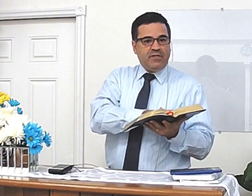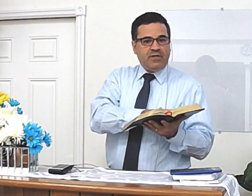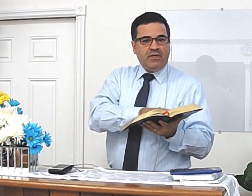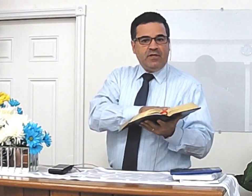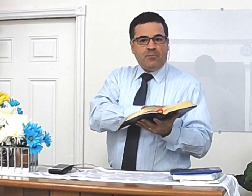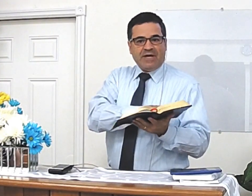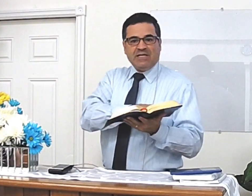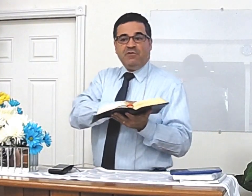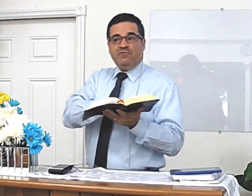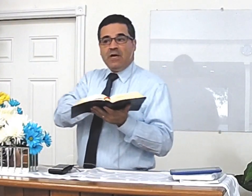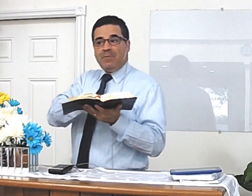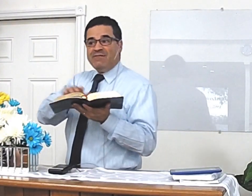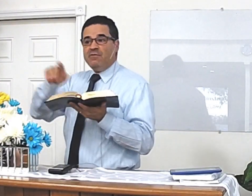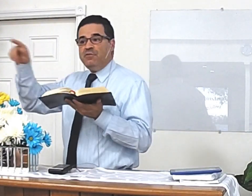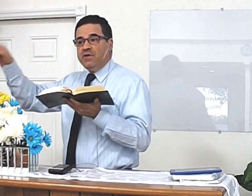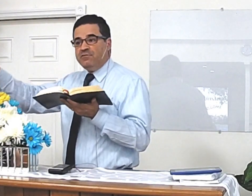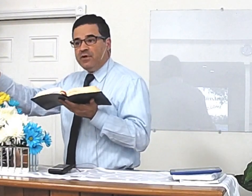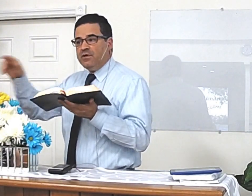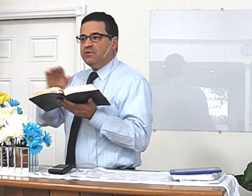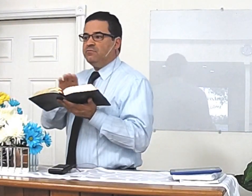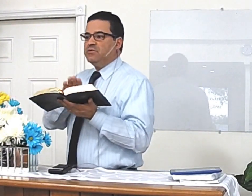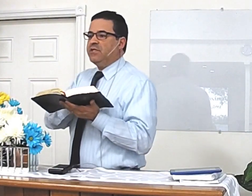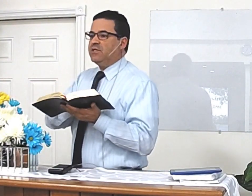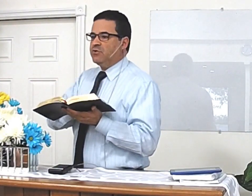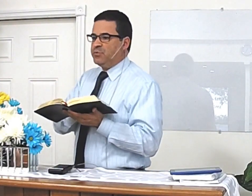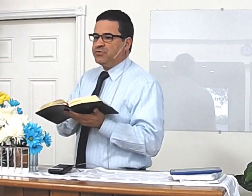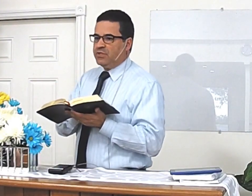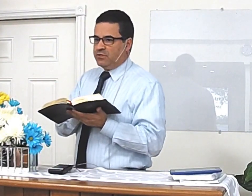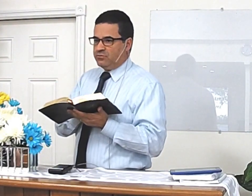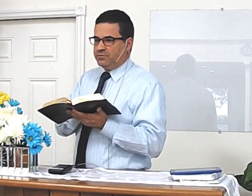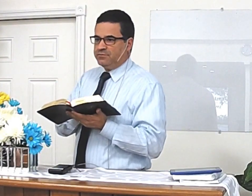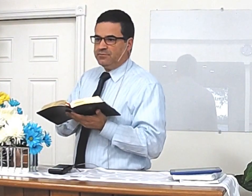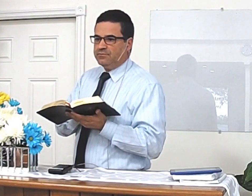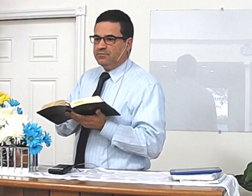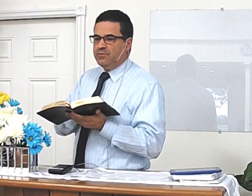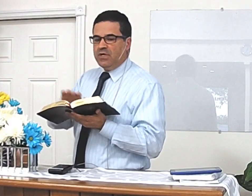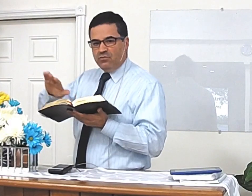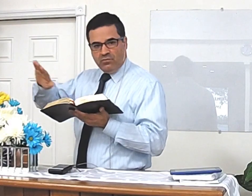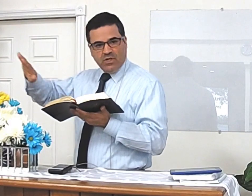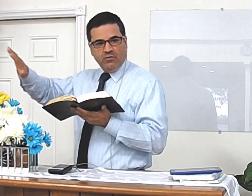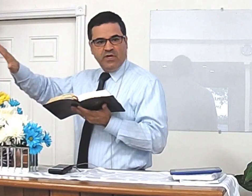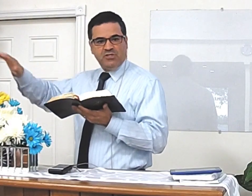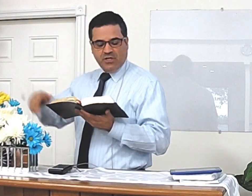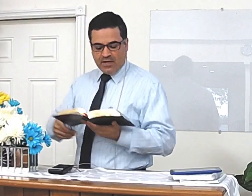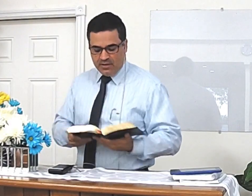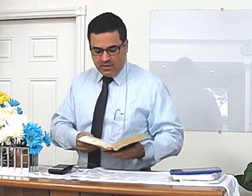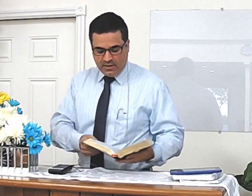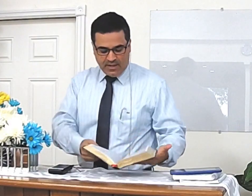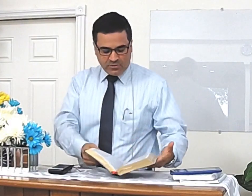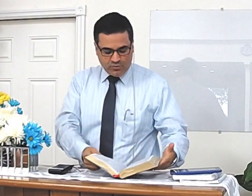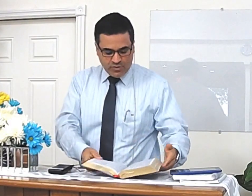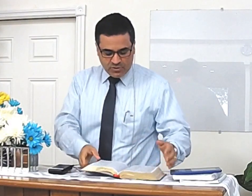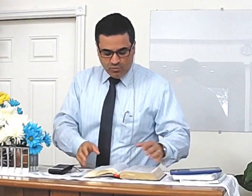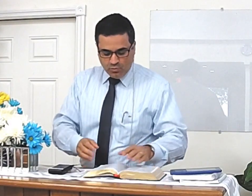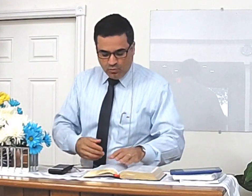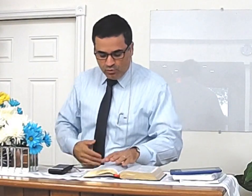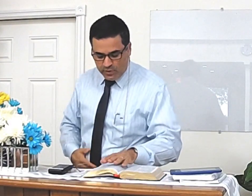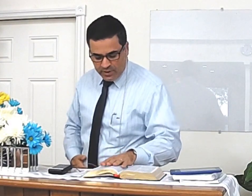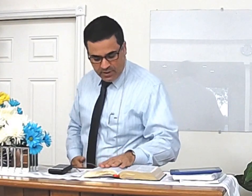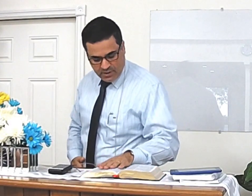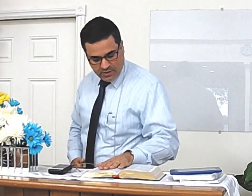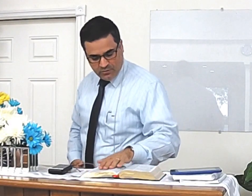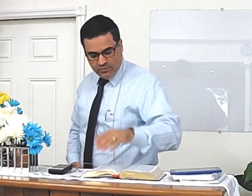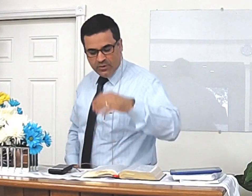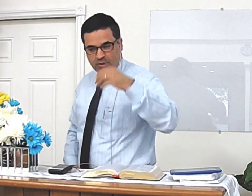So in order for you to live the word of life and having the living word, you need to have the Holy Spirit.